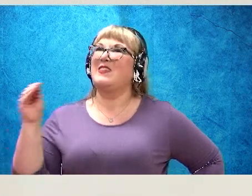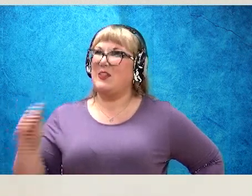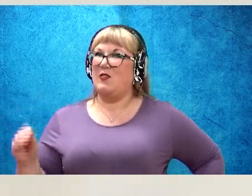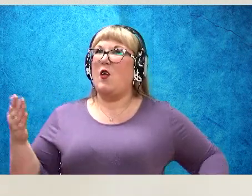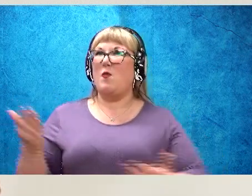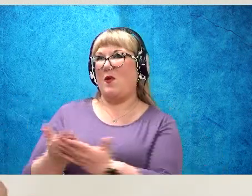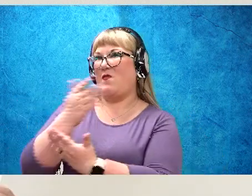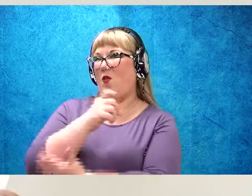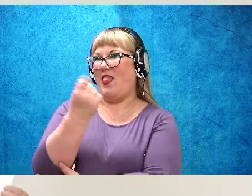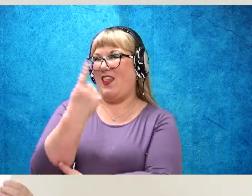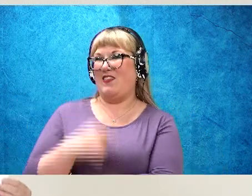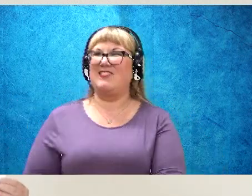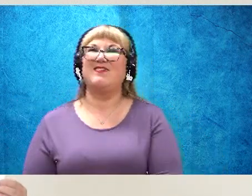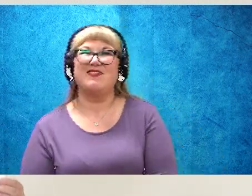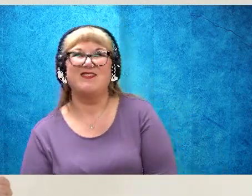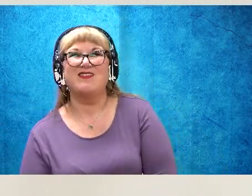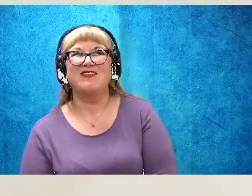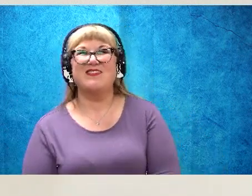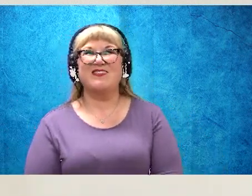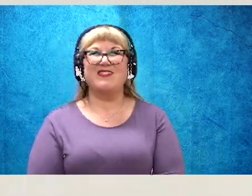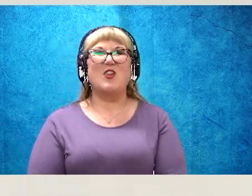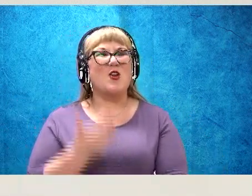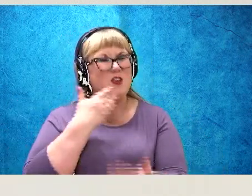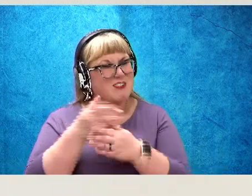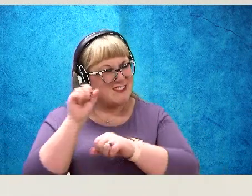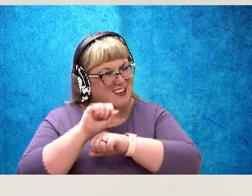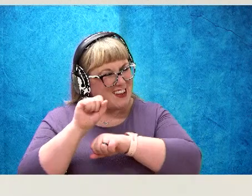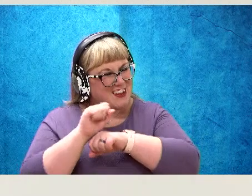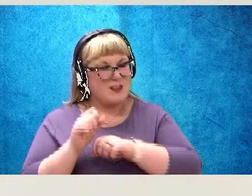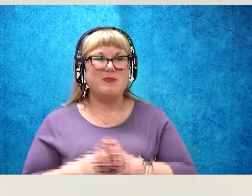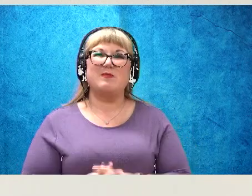the 11. Good job.